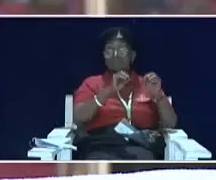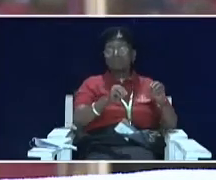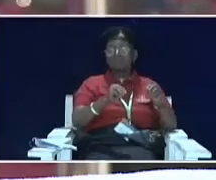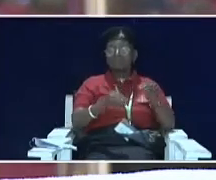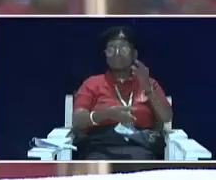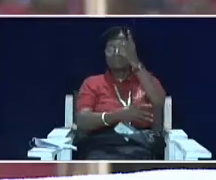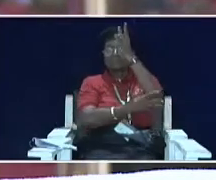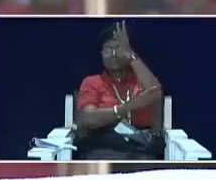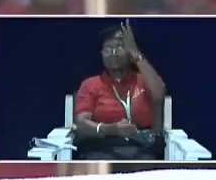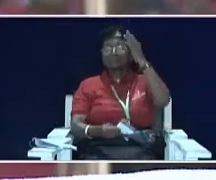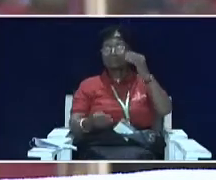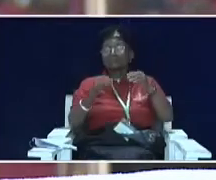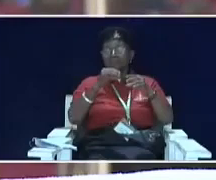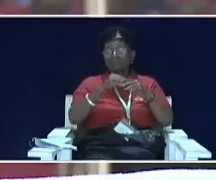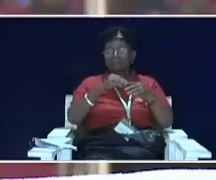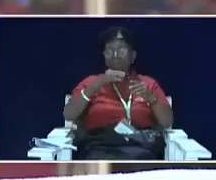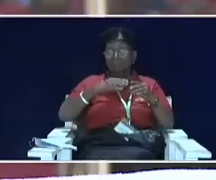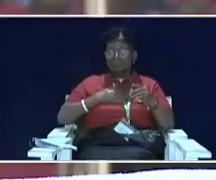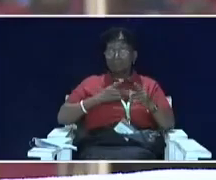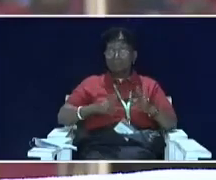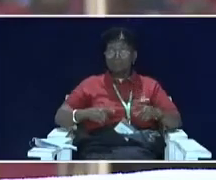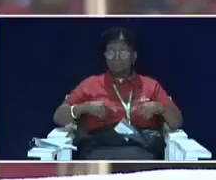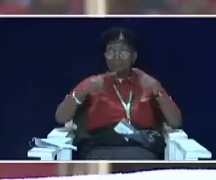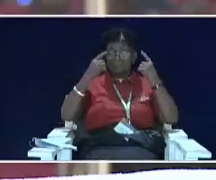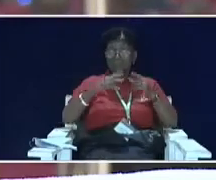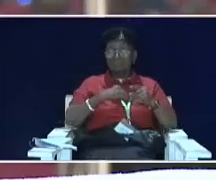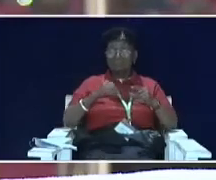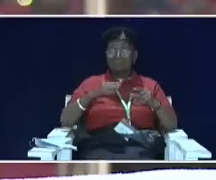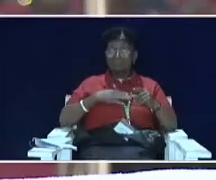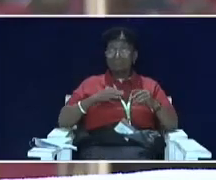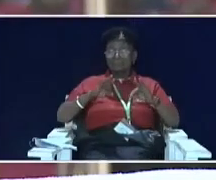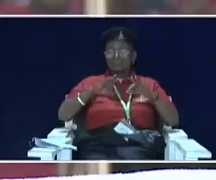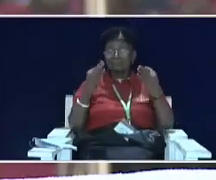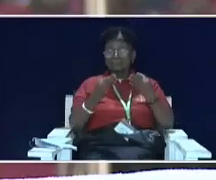family forever.